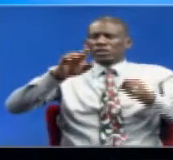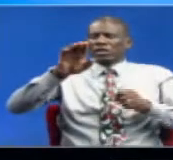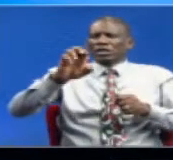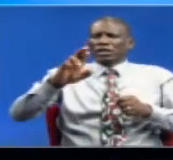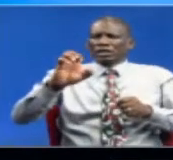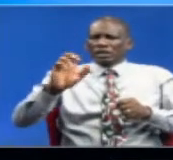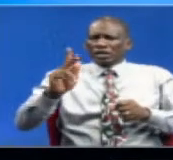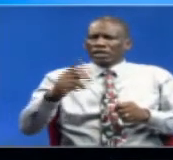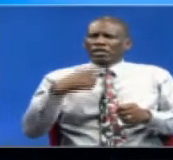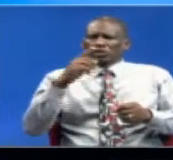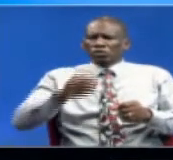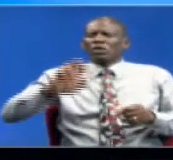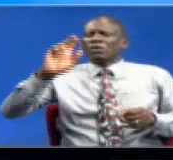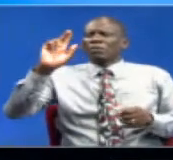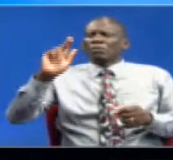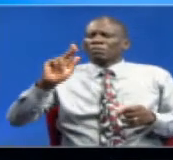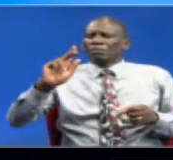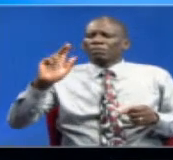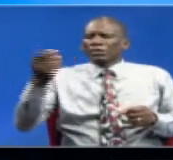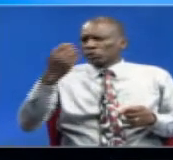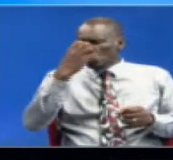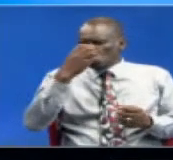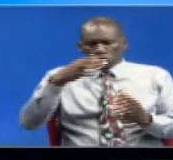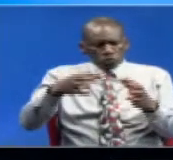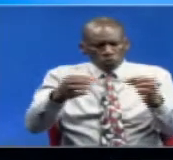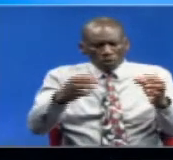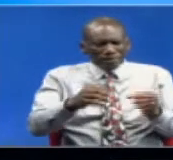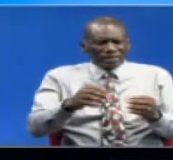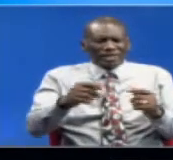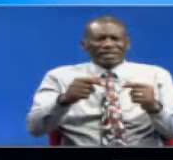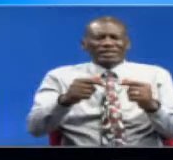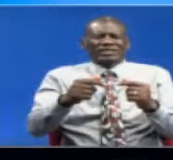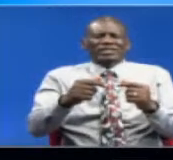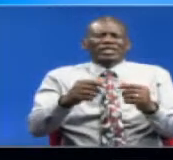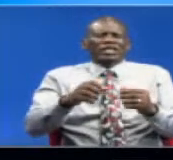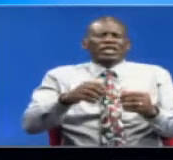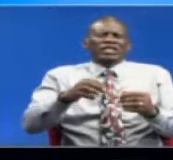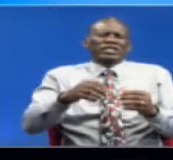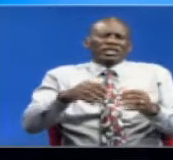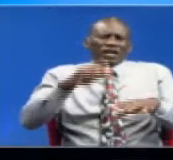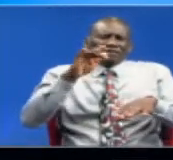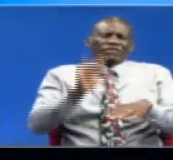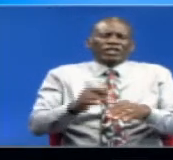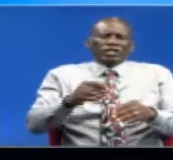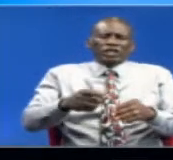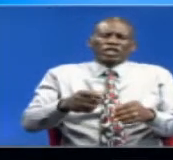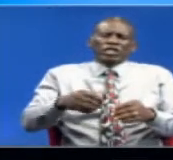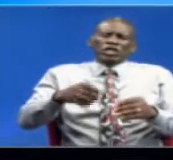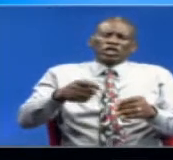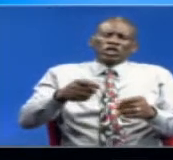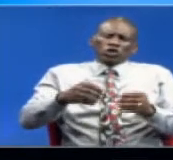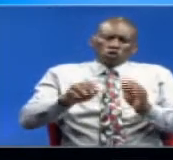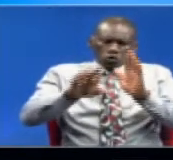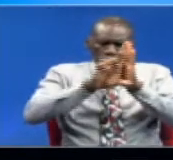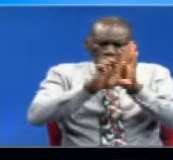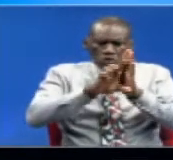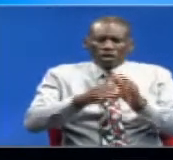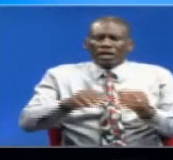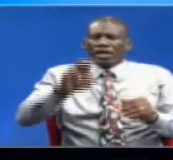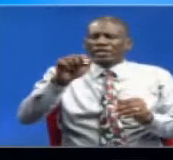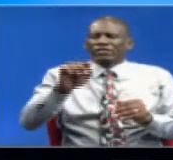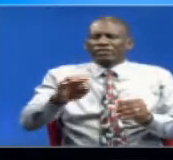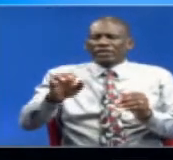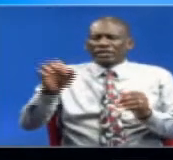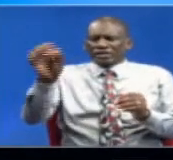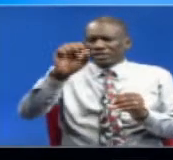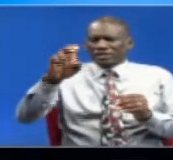remarks as detrimental to the functions of the criminal justice system and the rule of law. NTV's Sydney Chazima headlines our